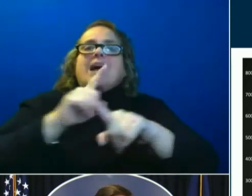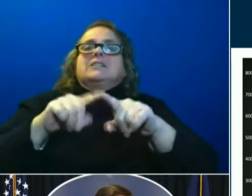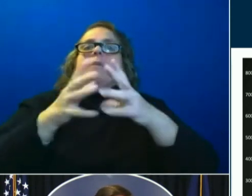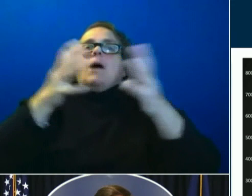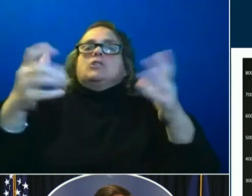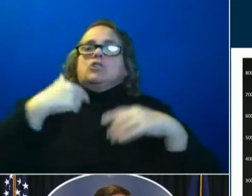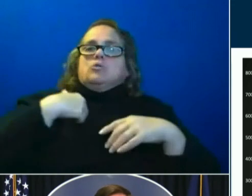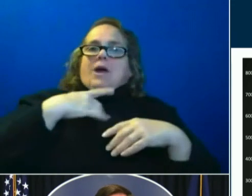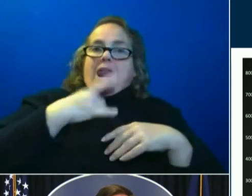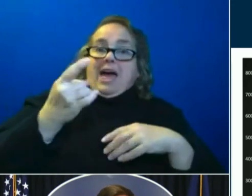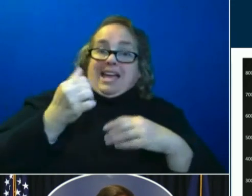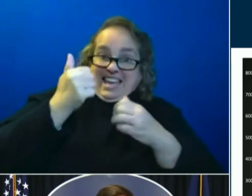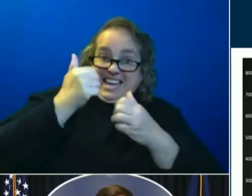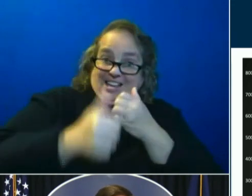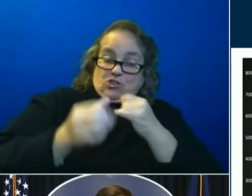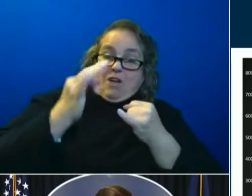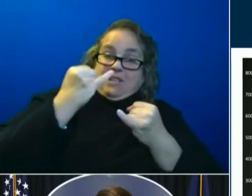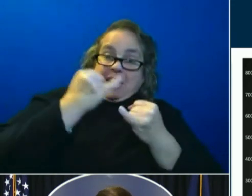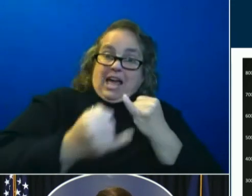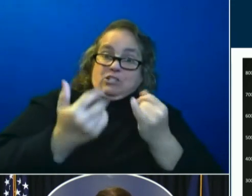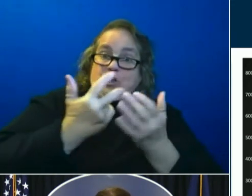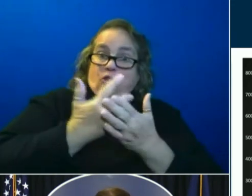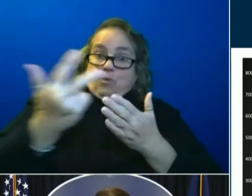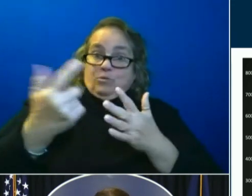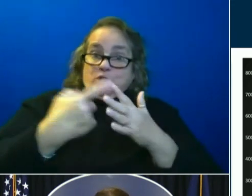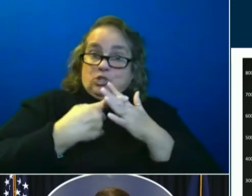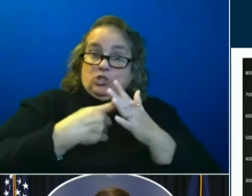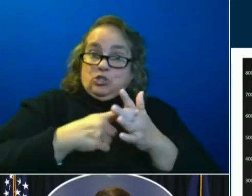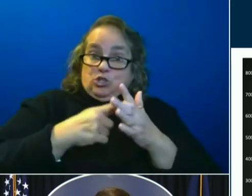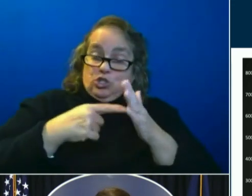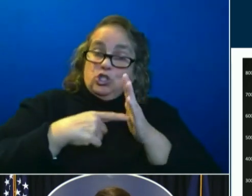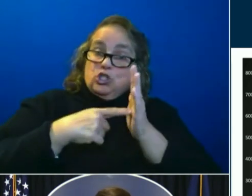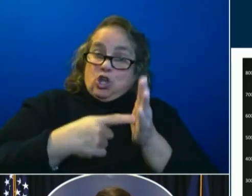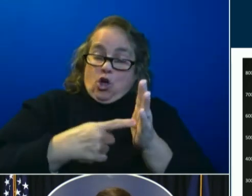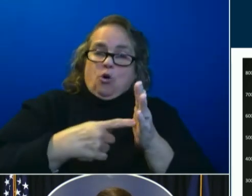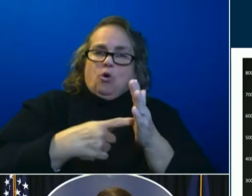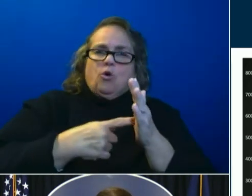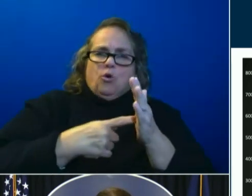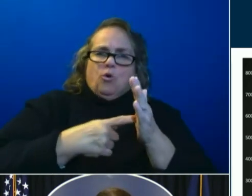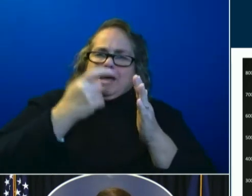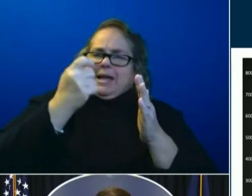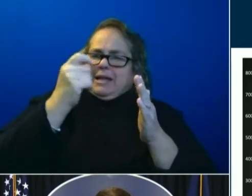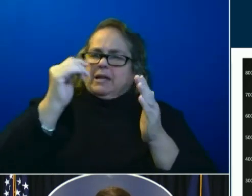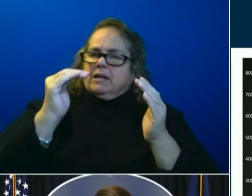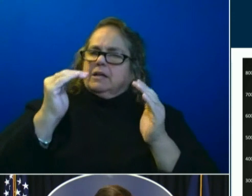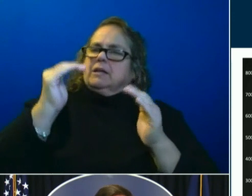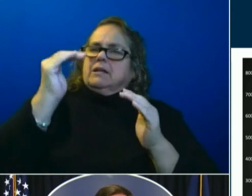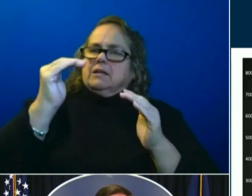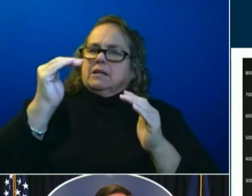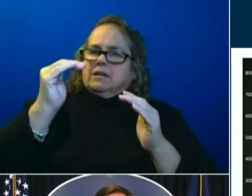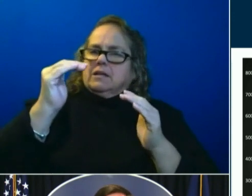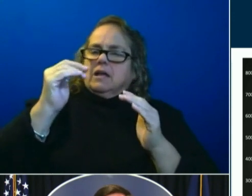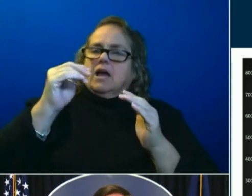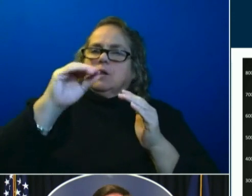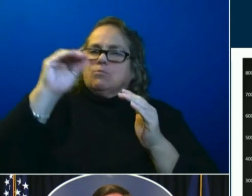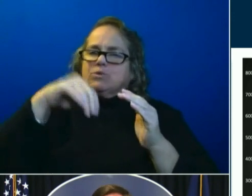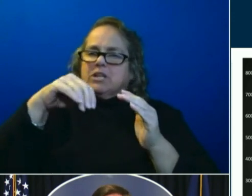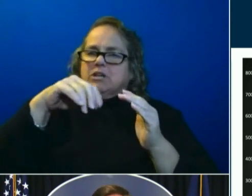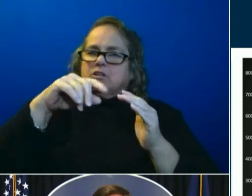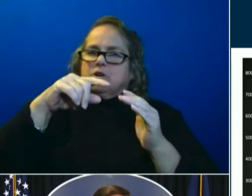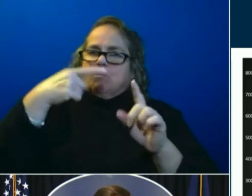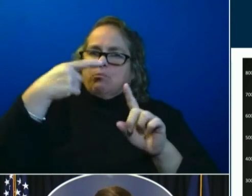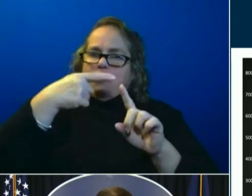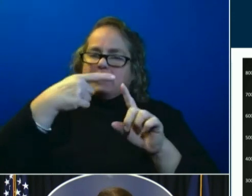shown at least a couple tenths of a percentage point increase as we go. I think that's due to some